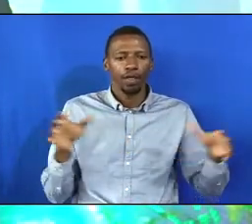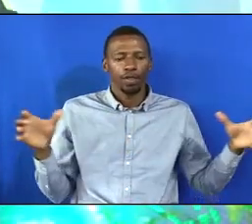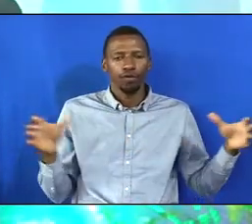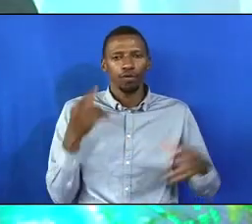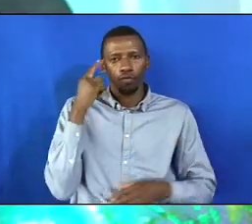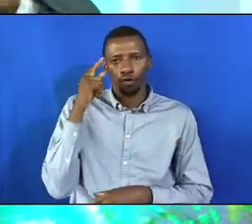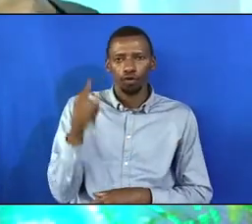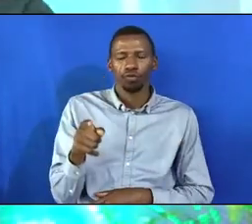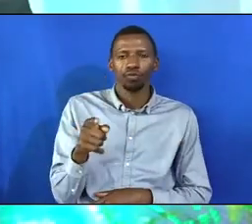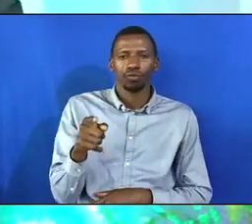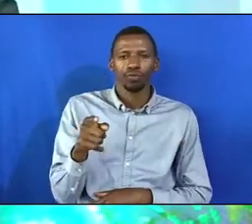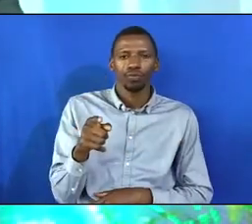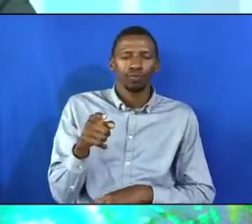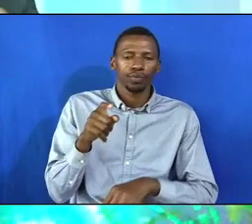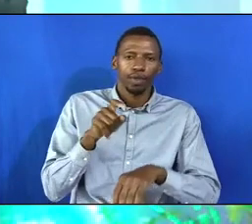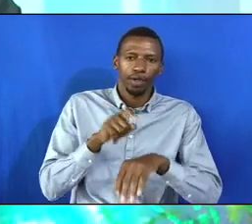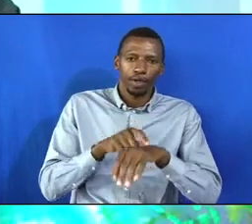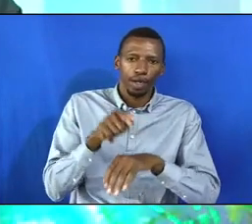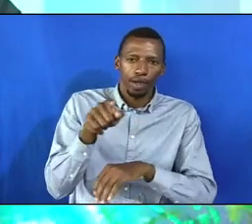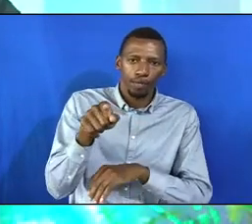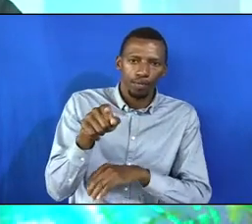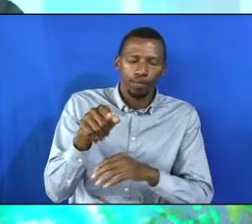Christ, you wield